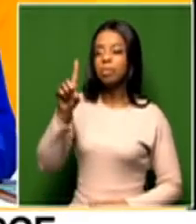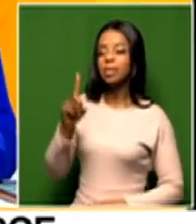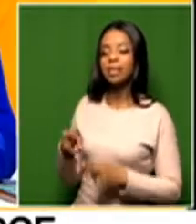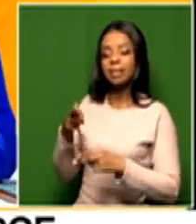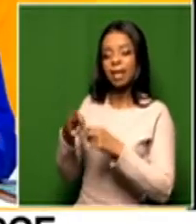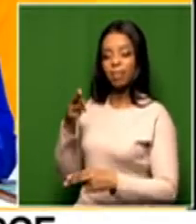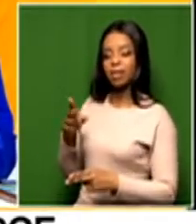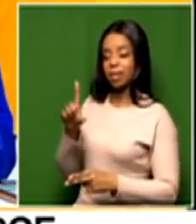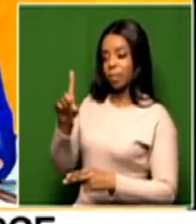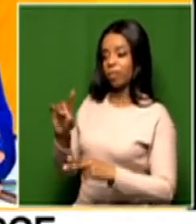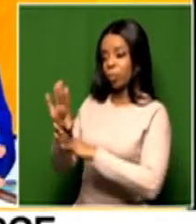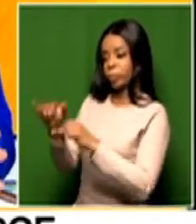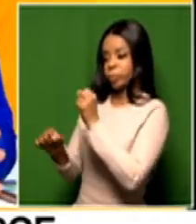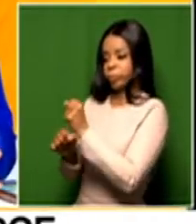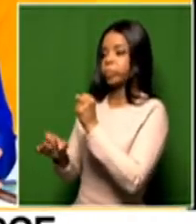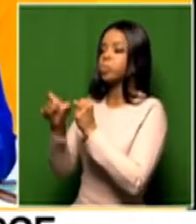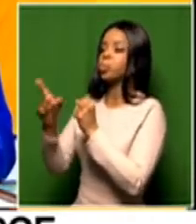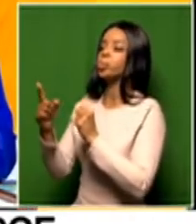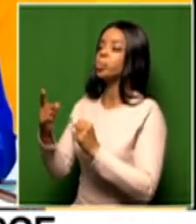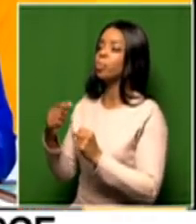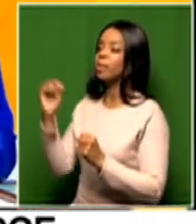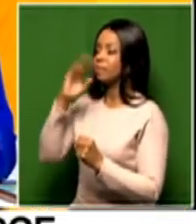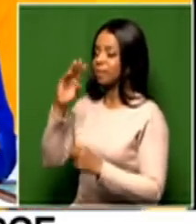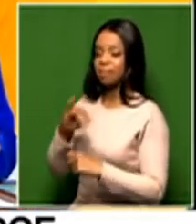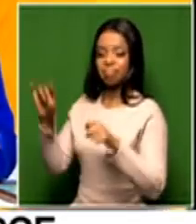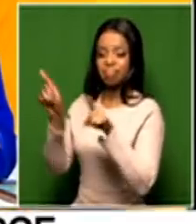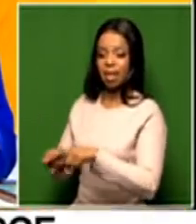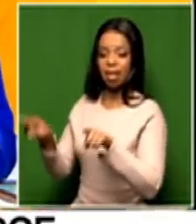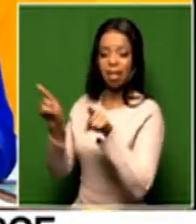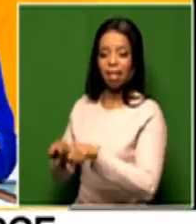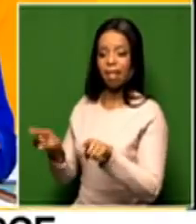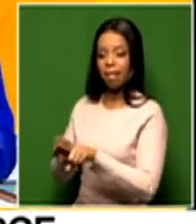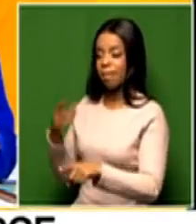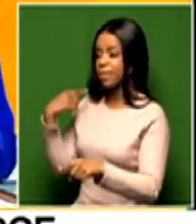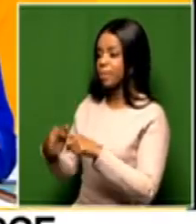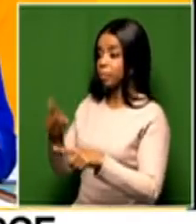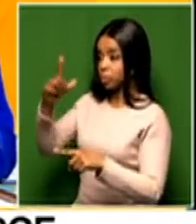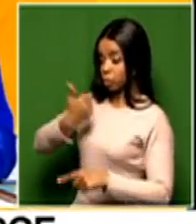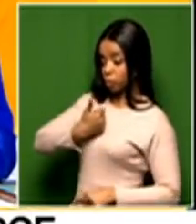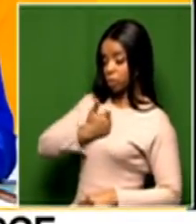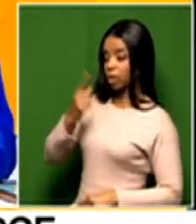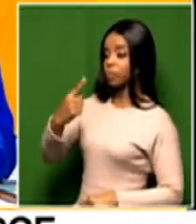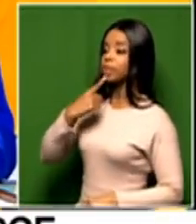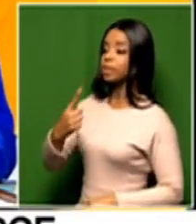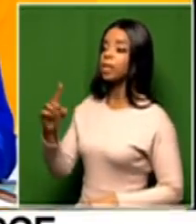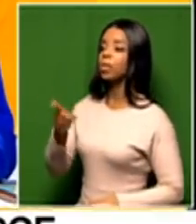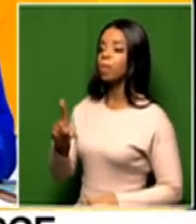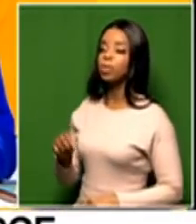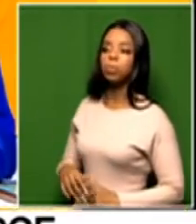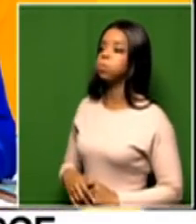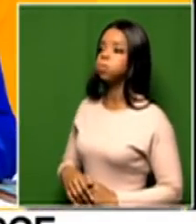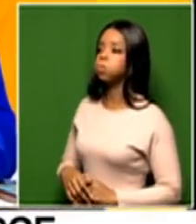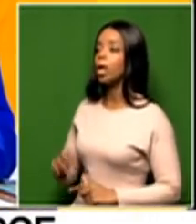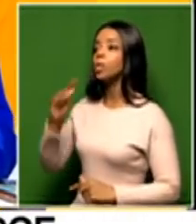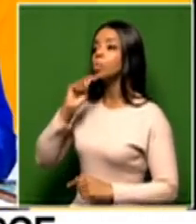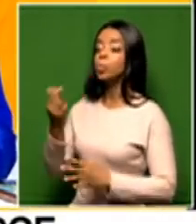as we wrap this, you have been very scathing about that, and you yourself have said that the wheels of justice are turning far too slowly.